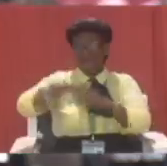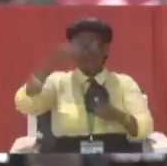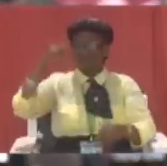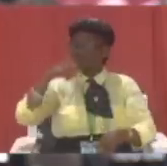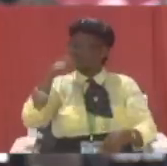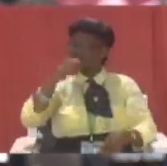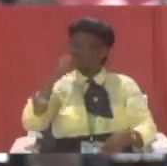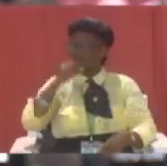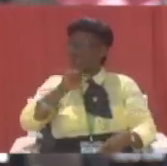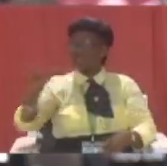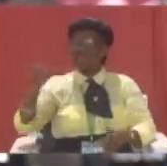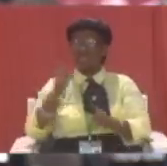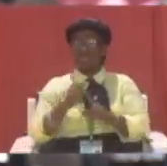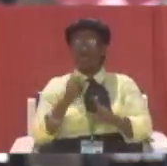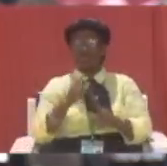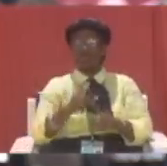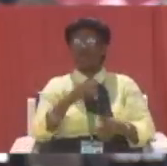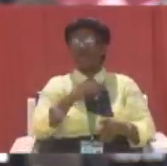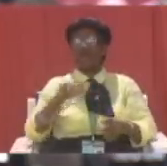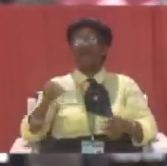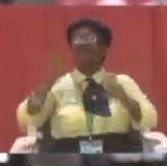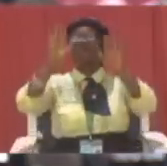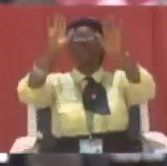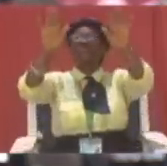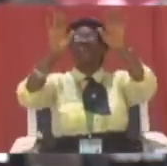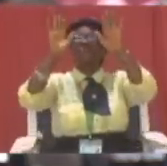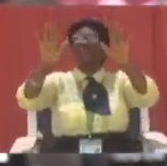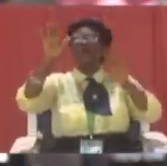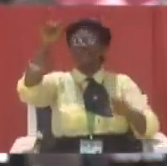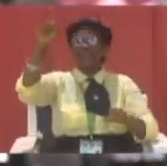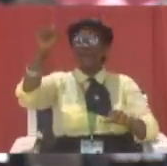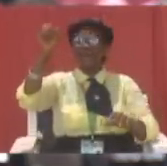And wonder of wonders, the dead came out